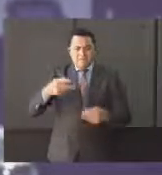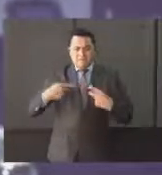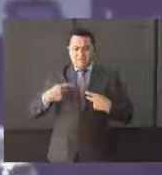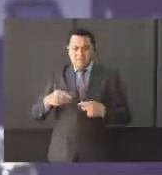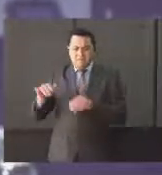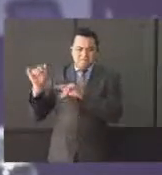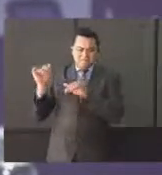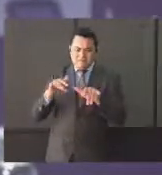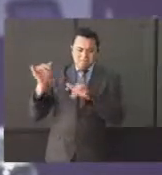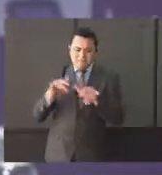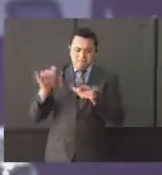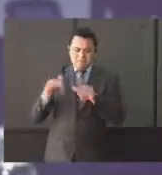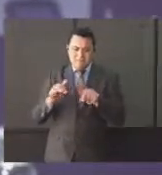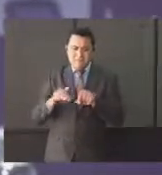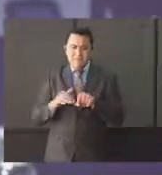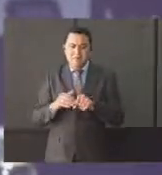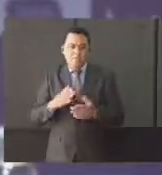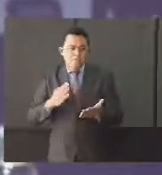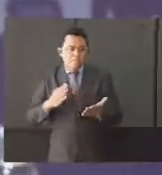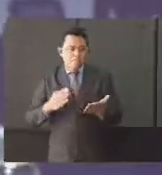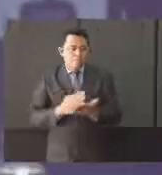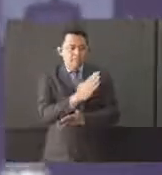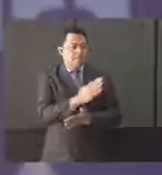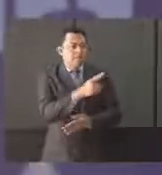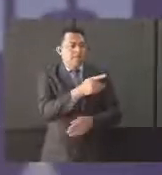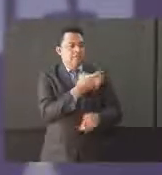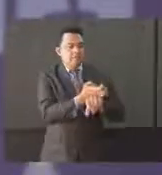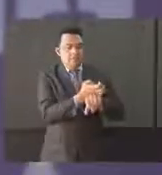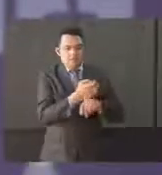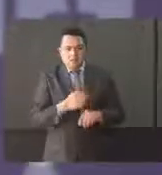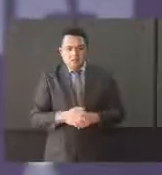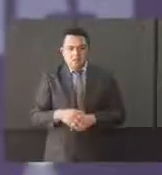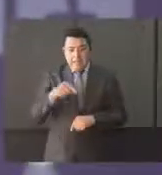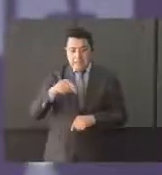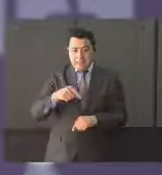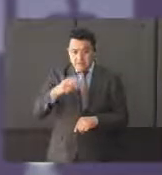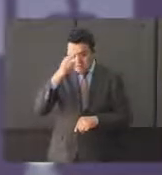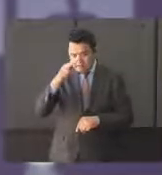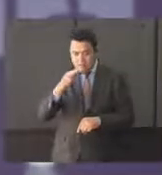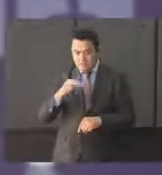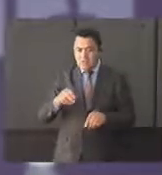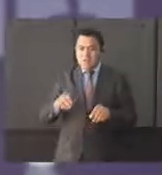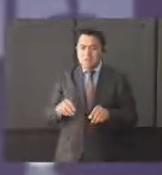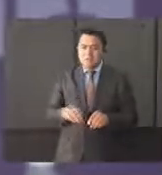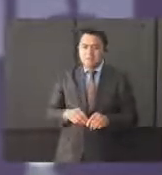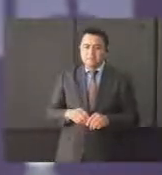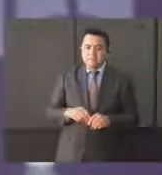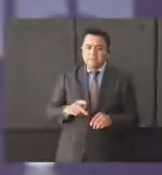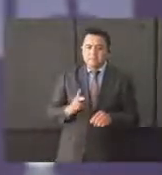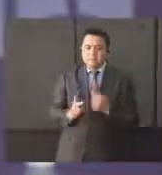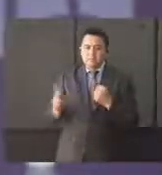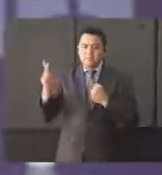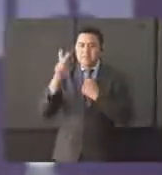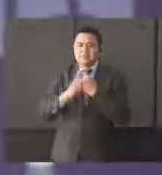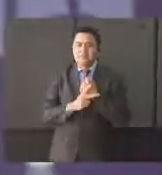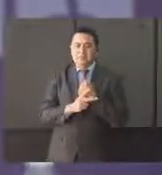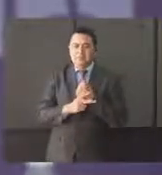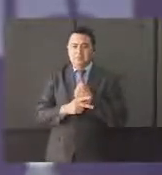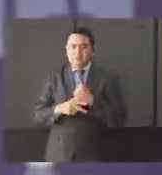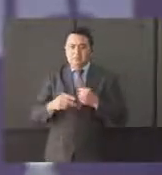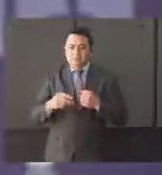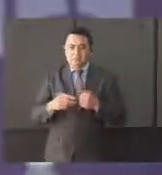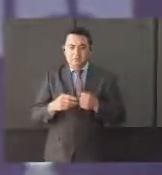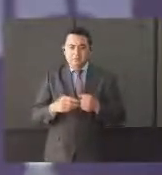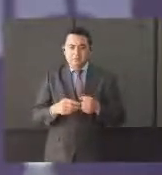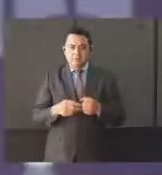And therefore, we have become like a belt. Mexico has assumed itself, generally